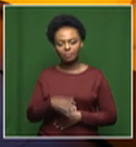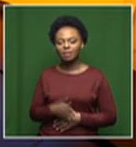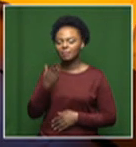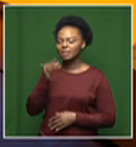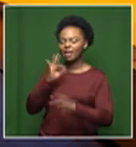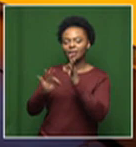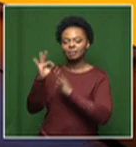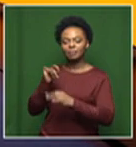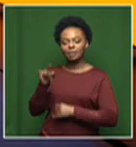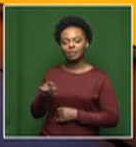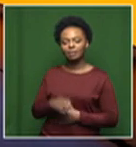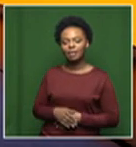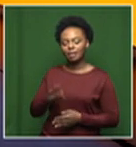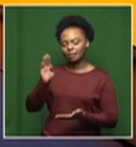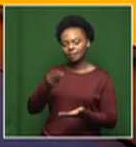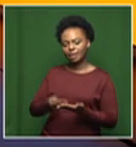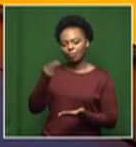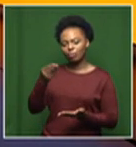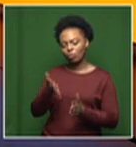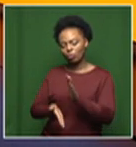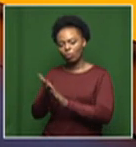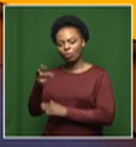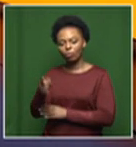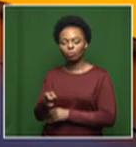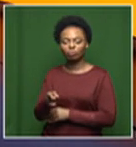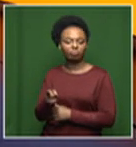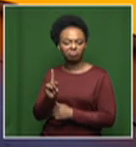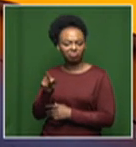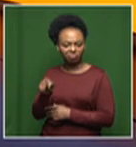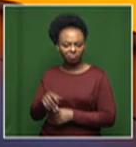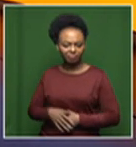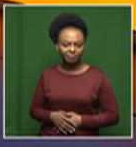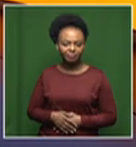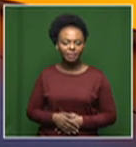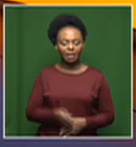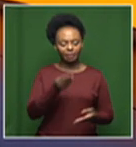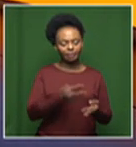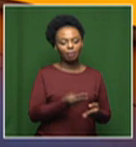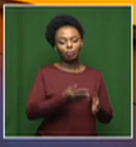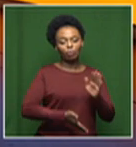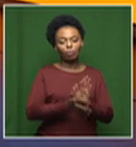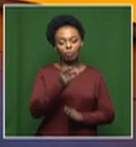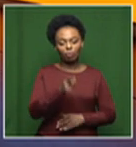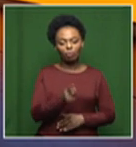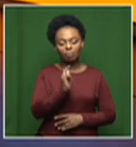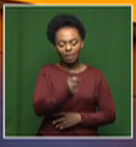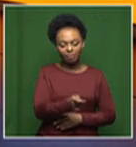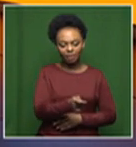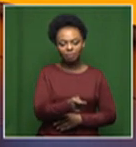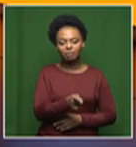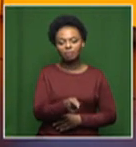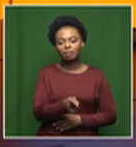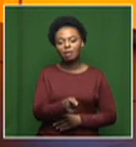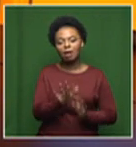us in greater detail what the tap and go payment method is. Well, a tap and go payment, in the simplest terms,